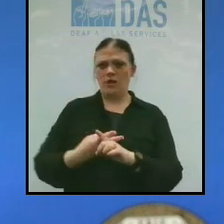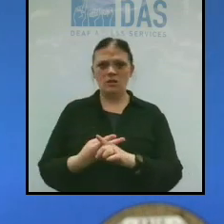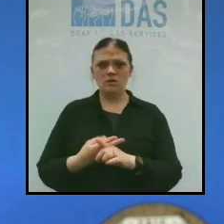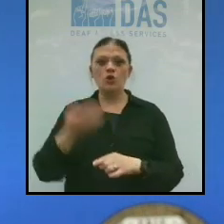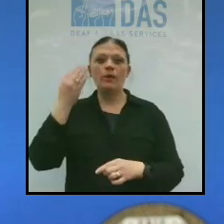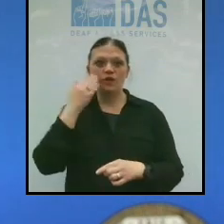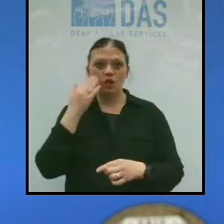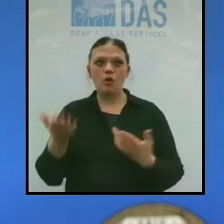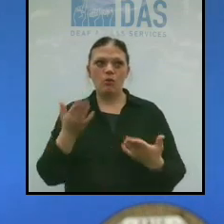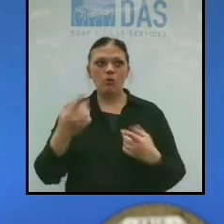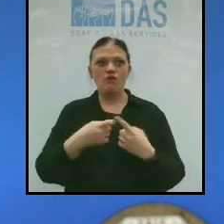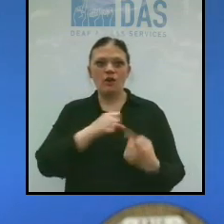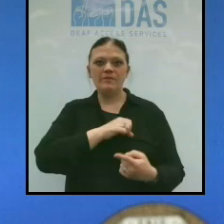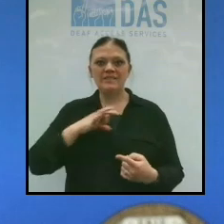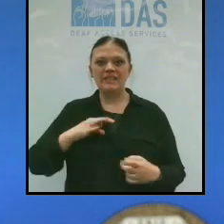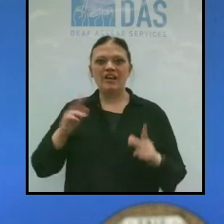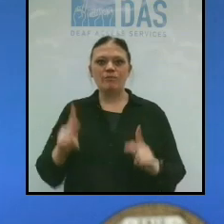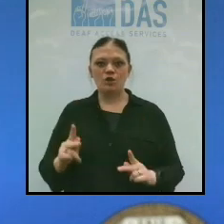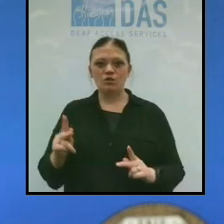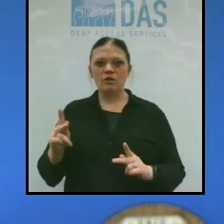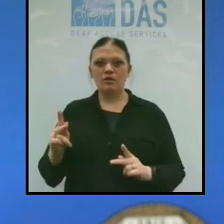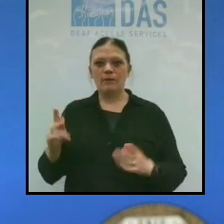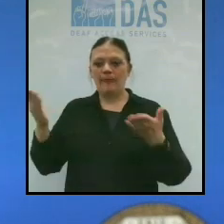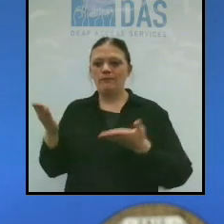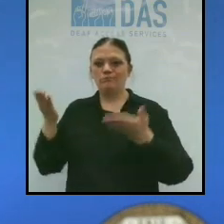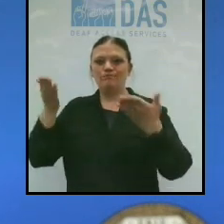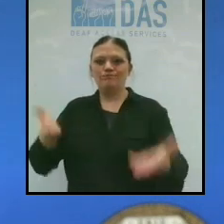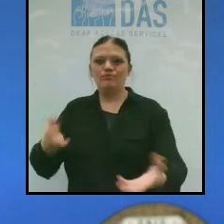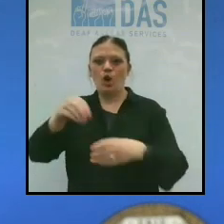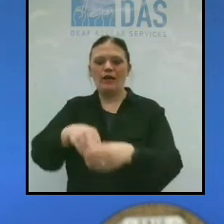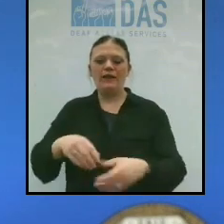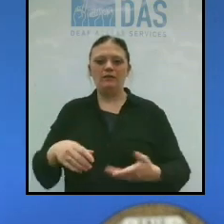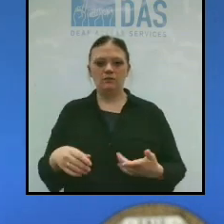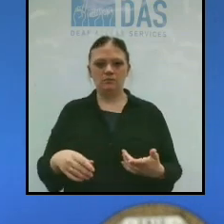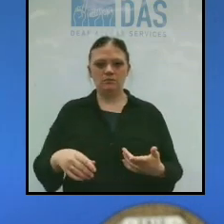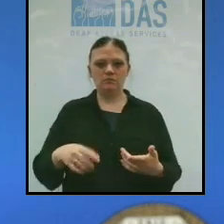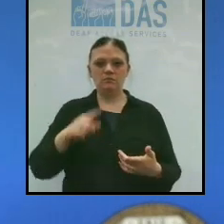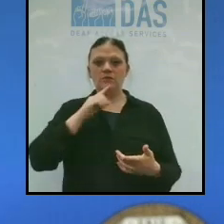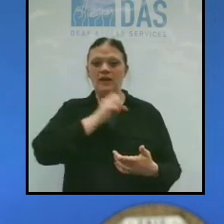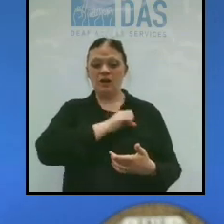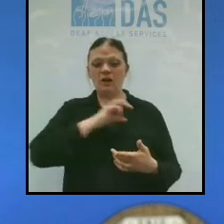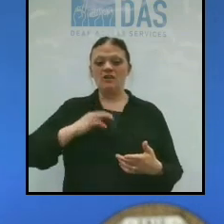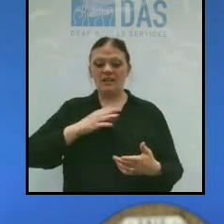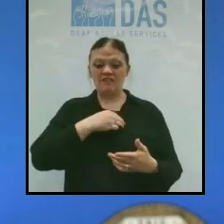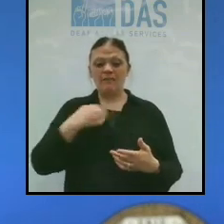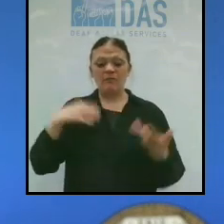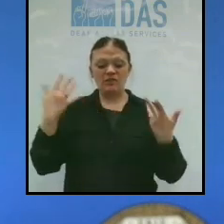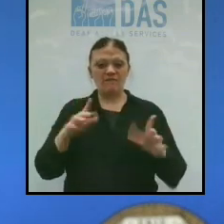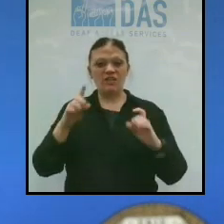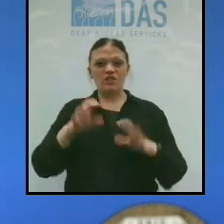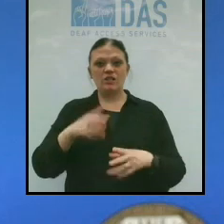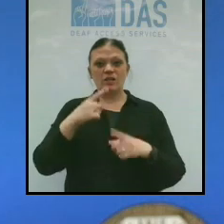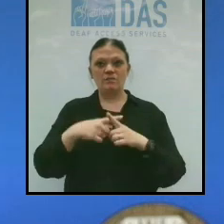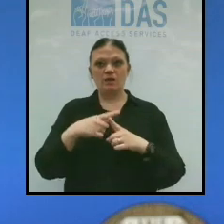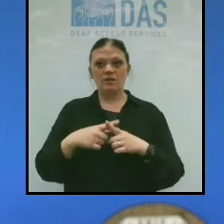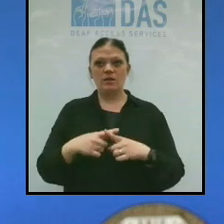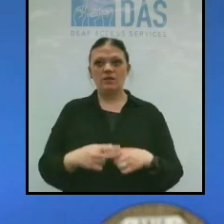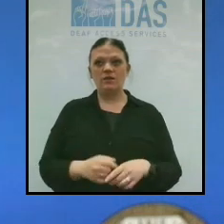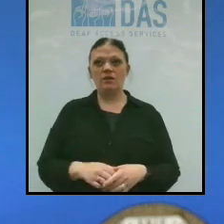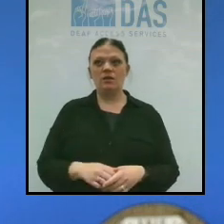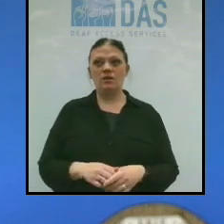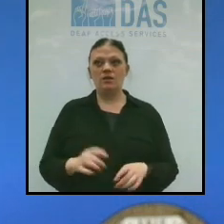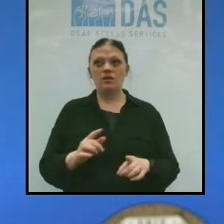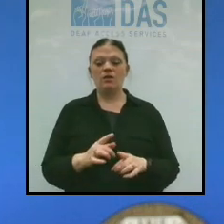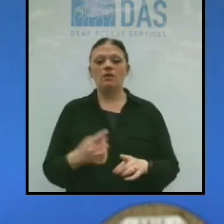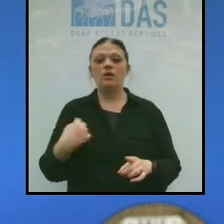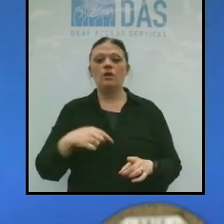know it's probably from a staff member that brought it in. And there are staff members that are testing positive. Dr. Burstein could talk a little bit more about it,